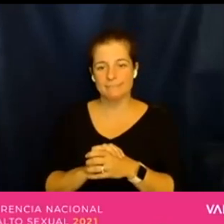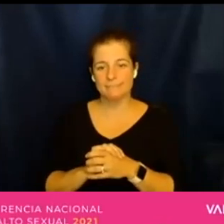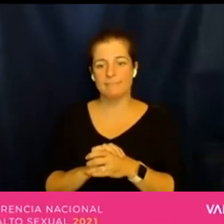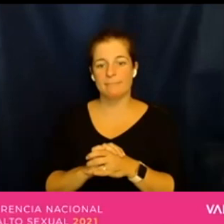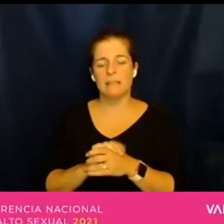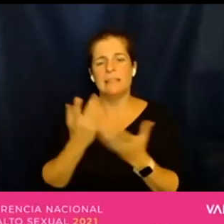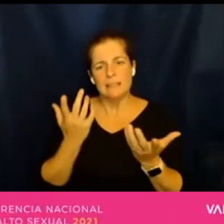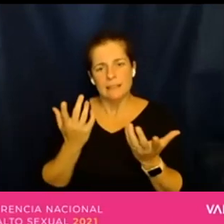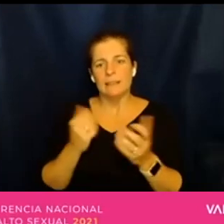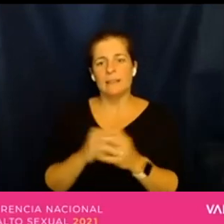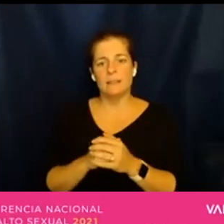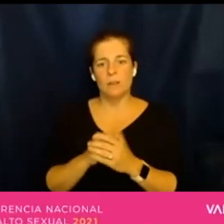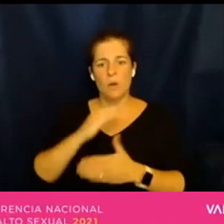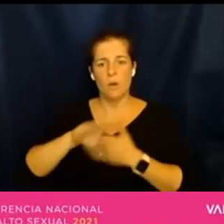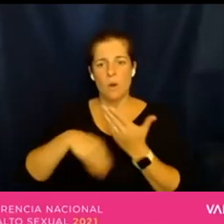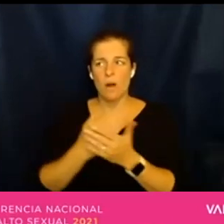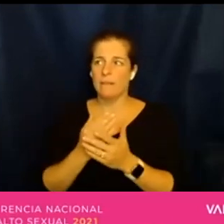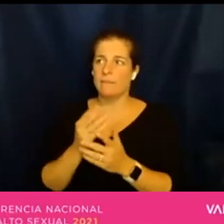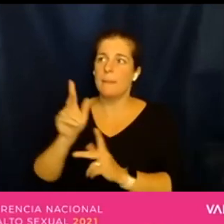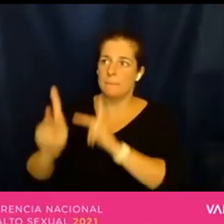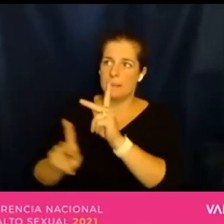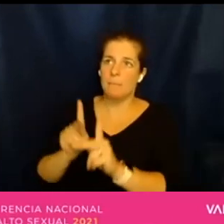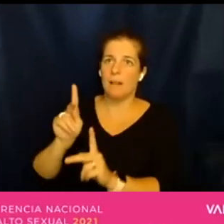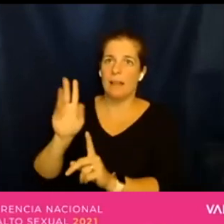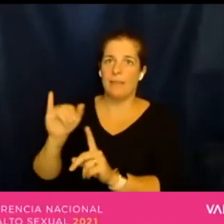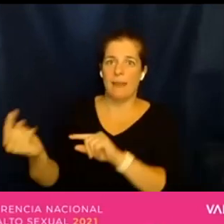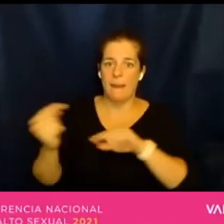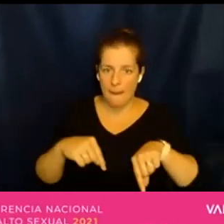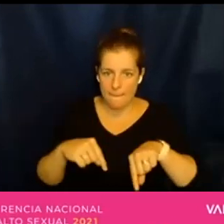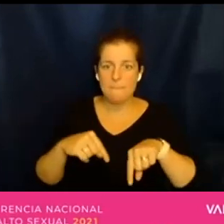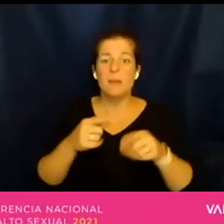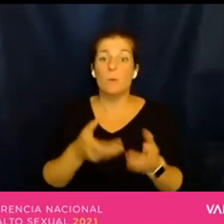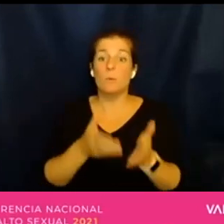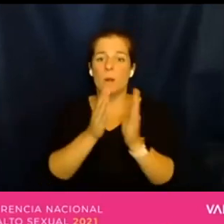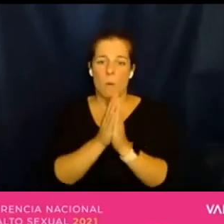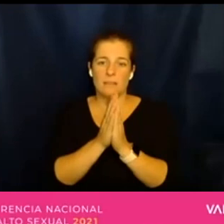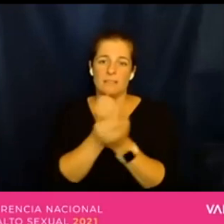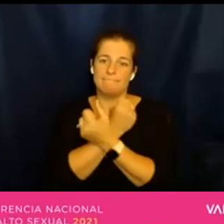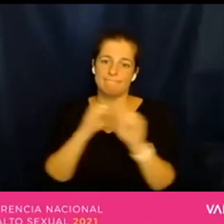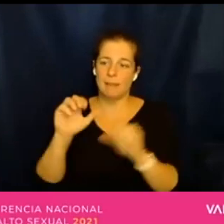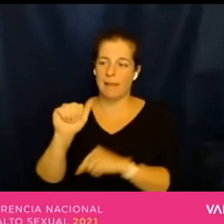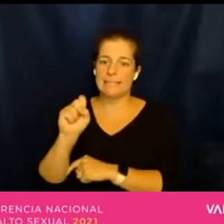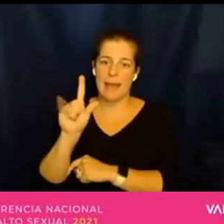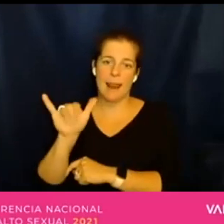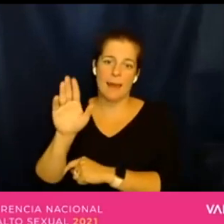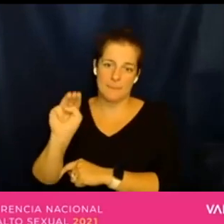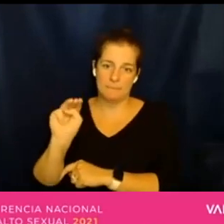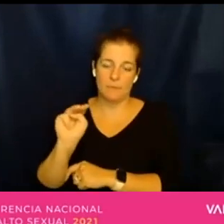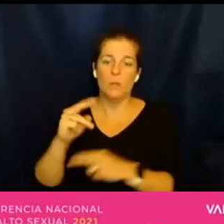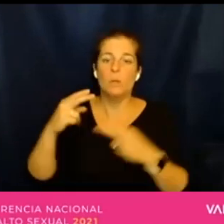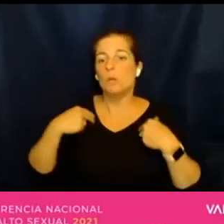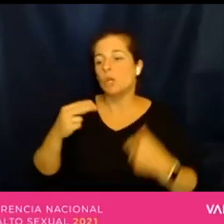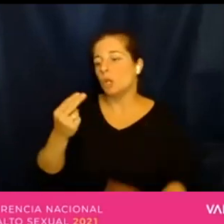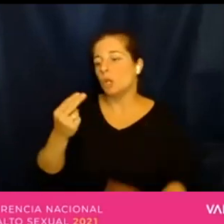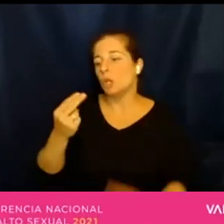come, the people that come and request asylum, humanitarian based asylum. So